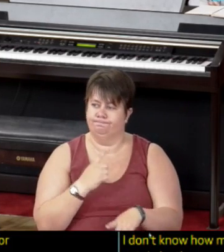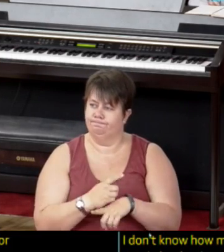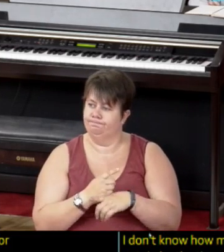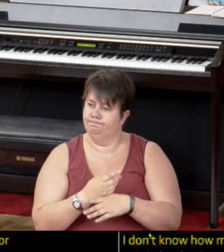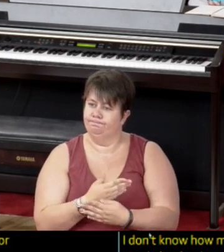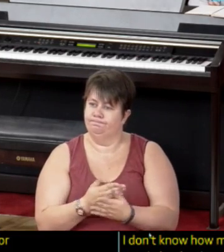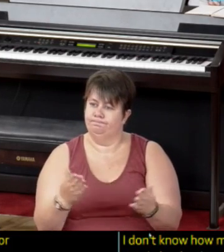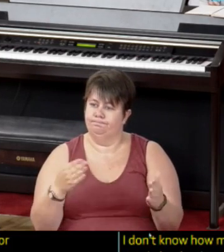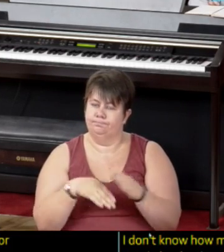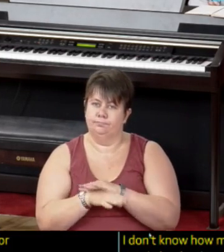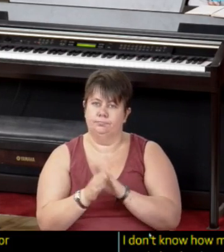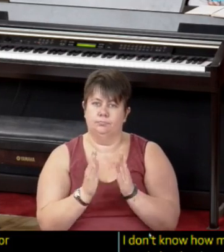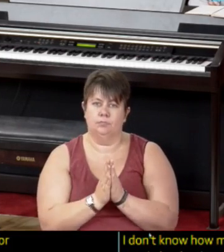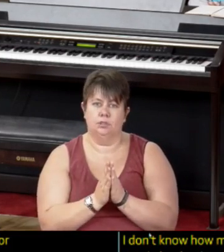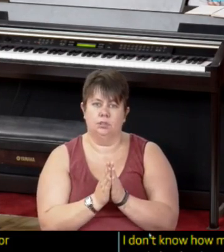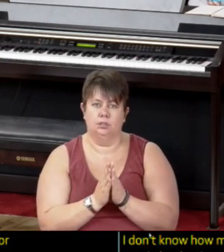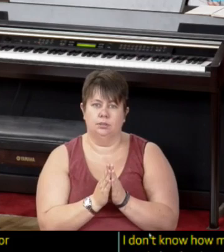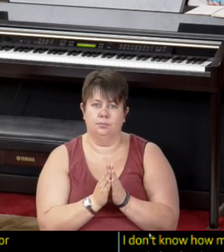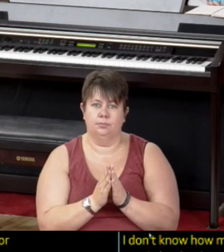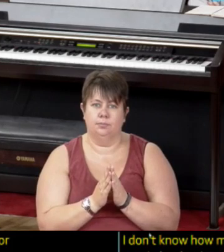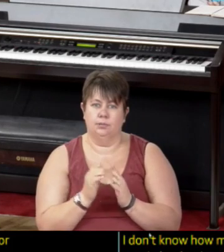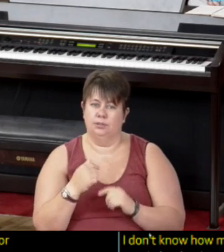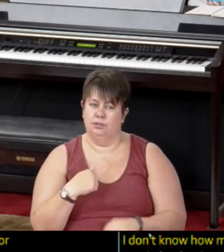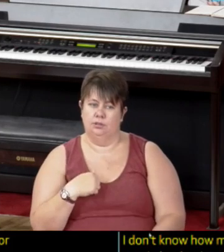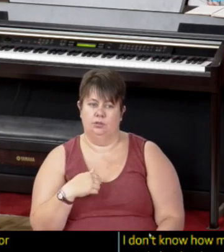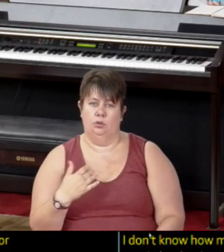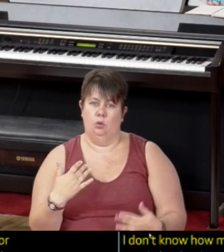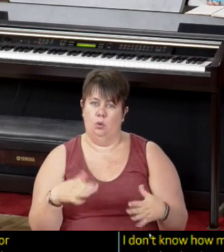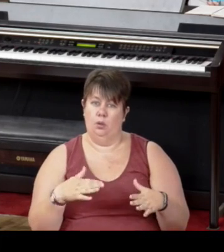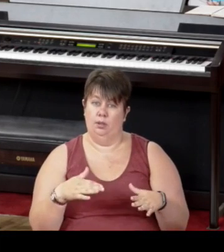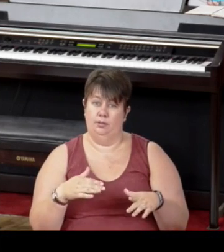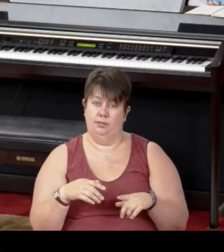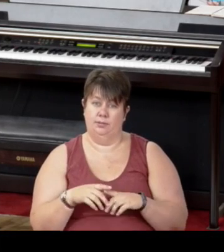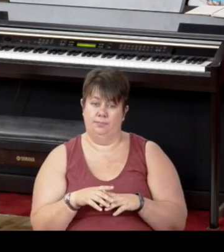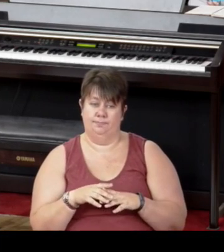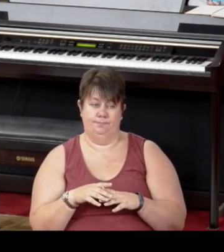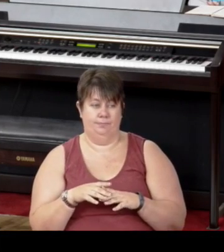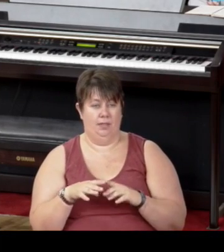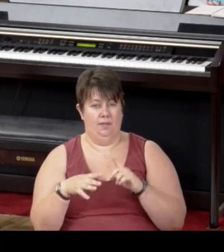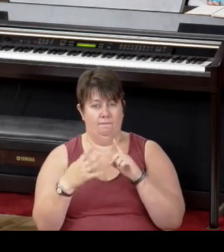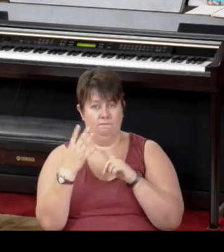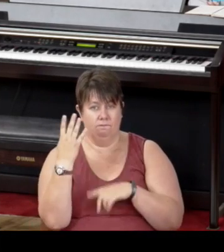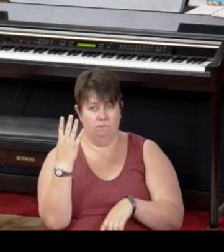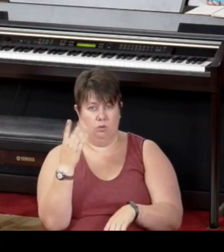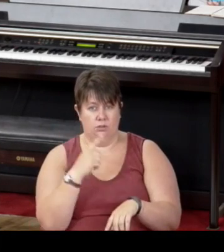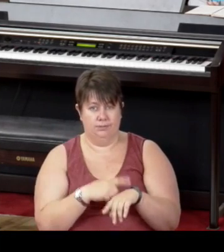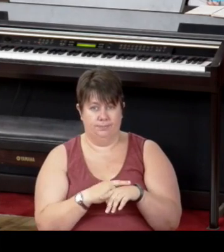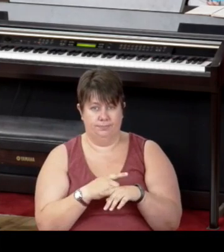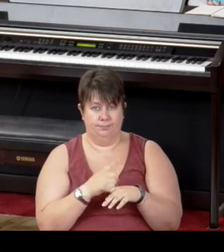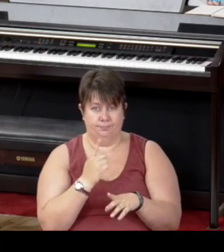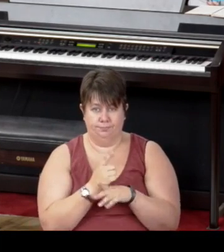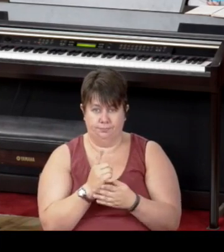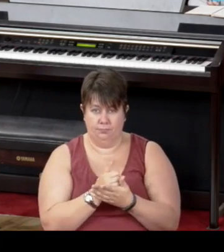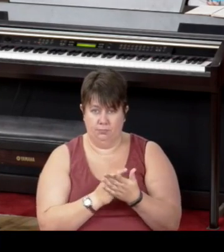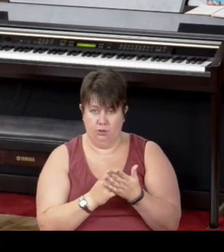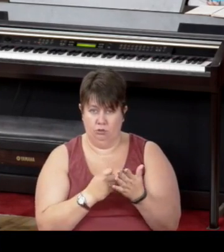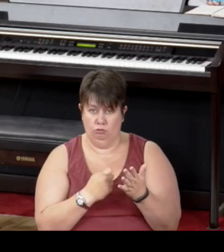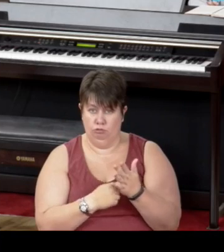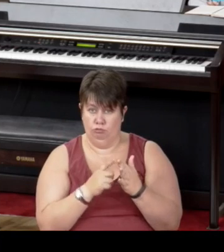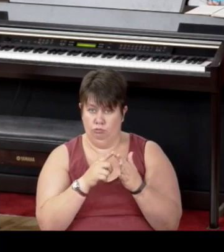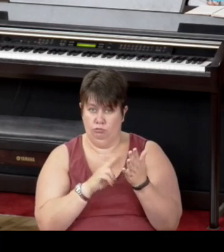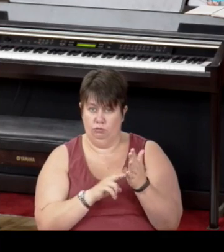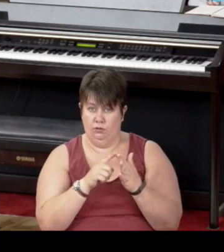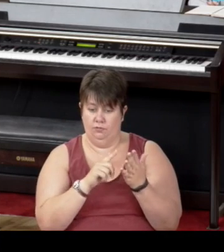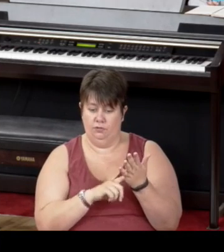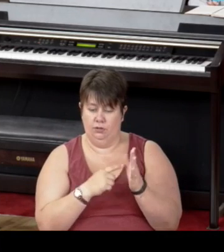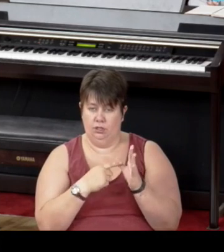I have only ever preached on passages from Revelation, I think, on four occasions, this one being the